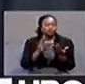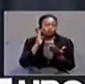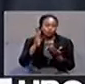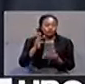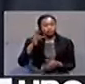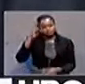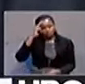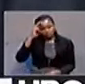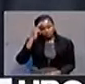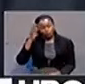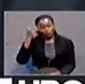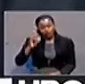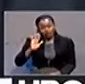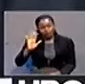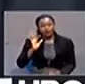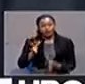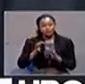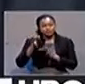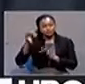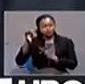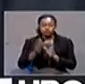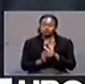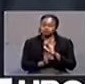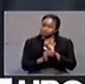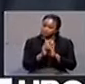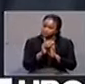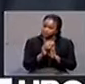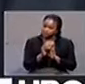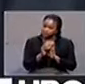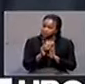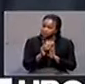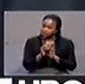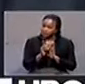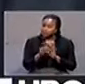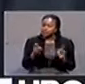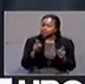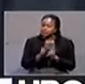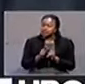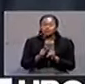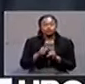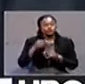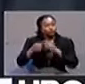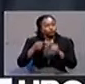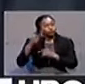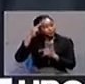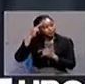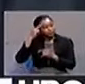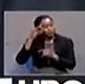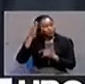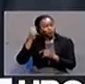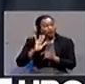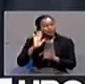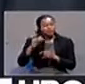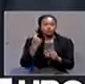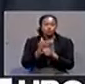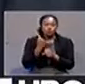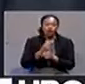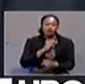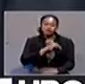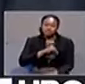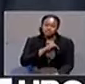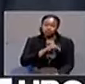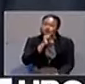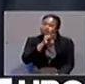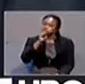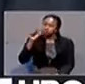for his spiritual development, will be remembered for his missionary work,